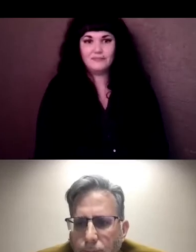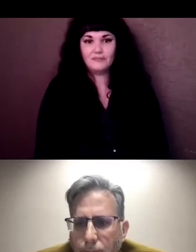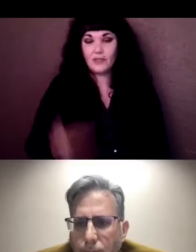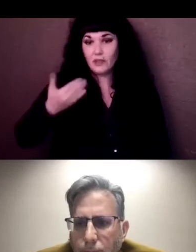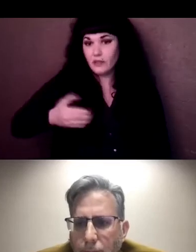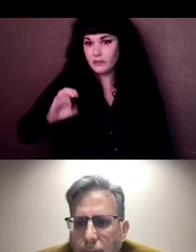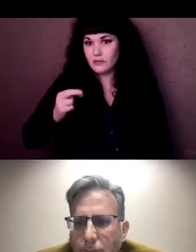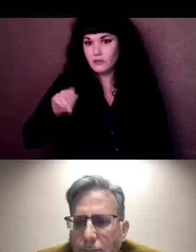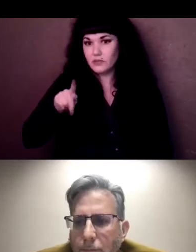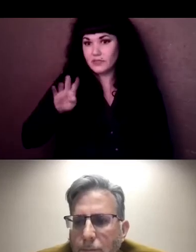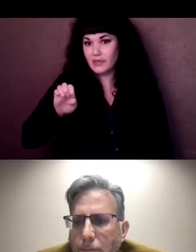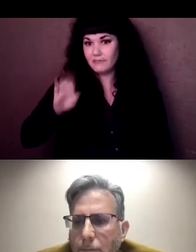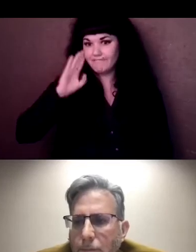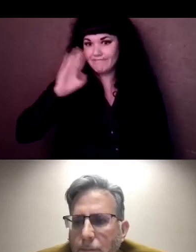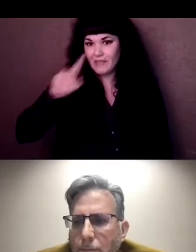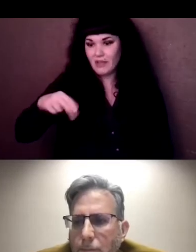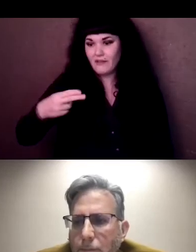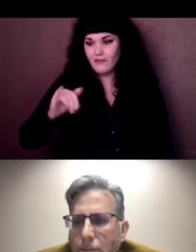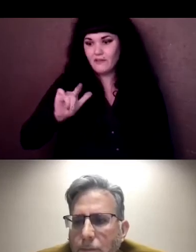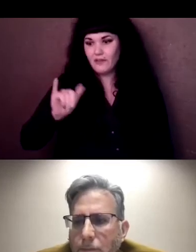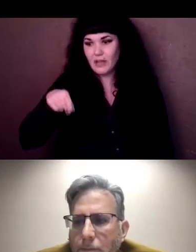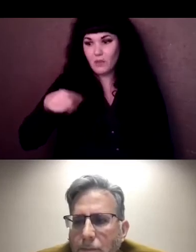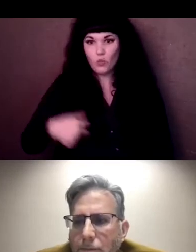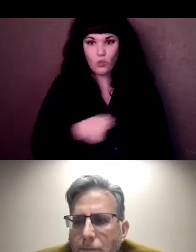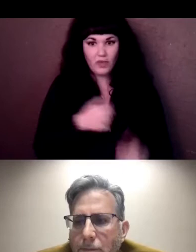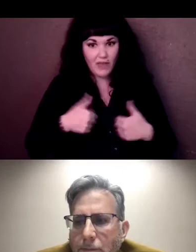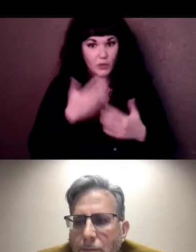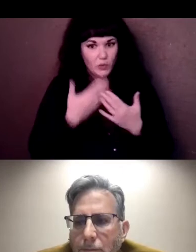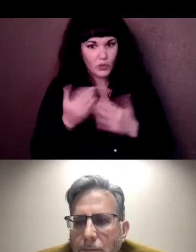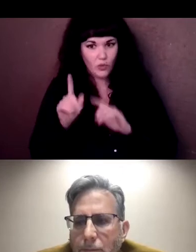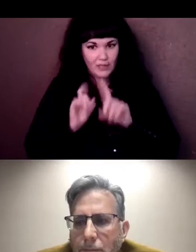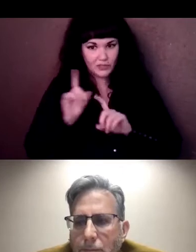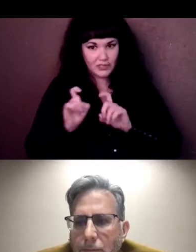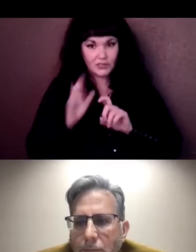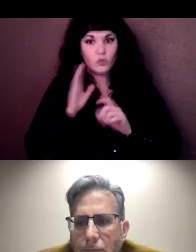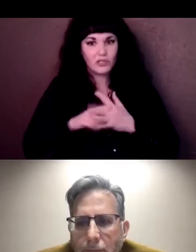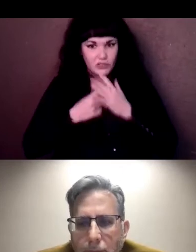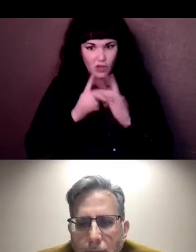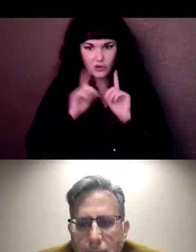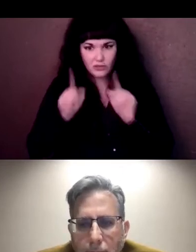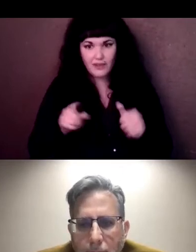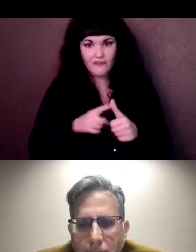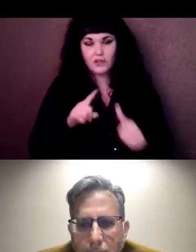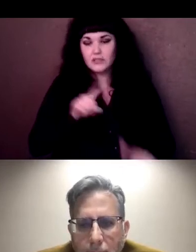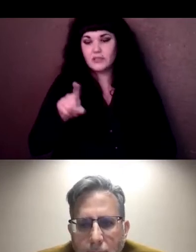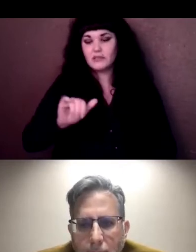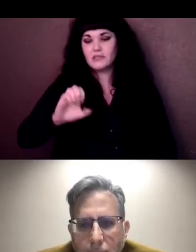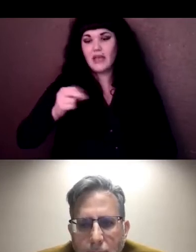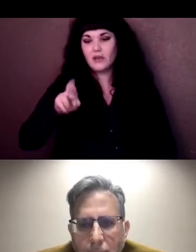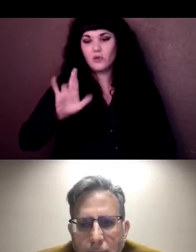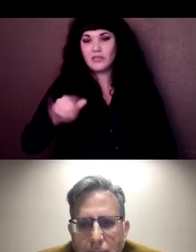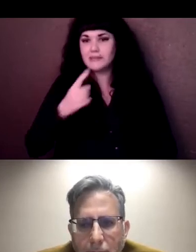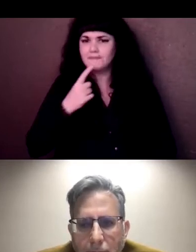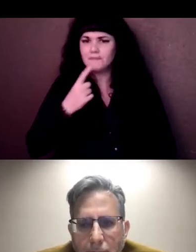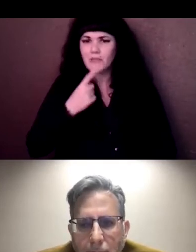Christine. Hey, Philip. So we have had some good questions. So let's get started on that. First, Zachary asked, hello, Philip.